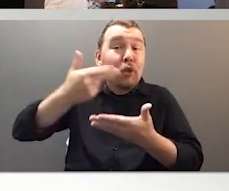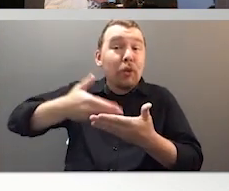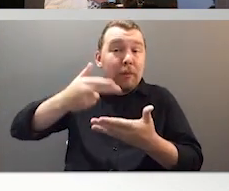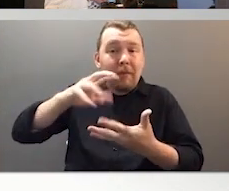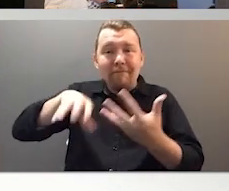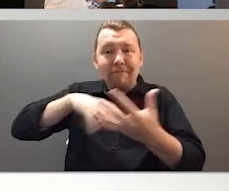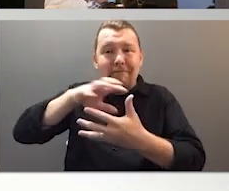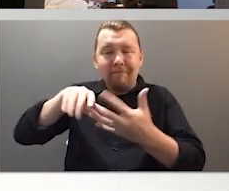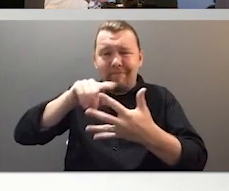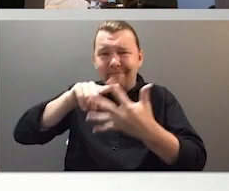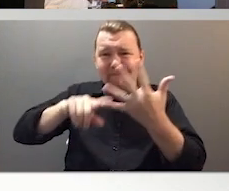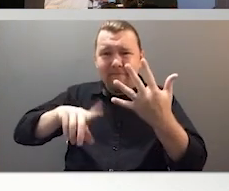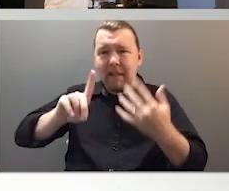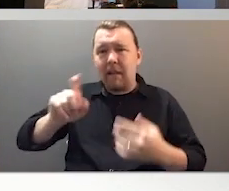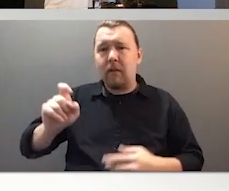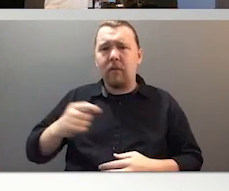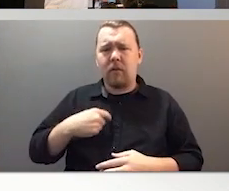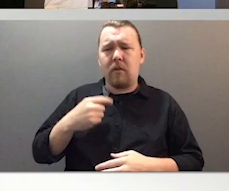on.